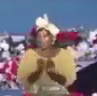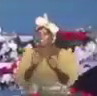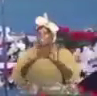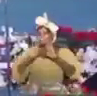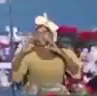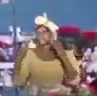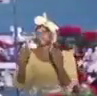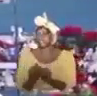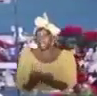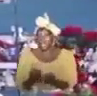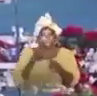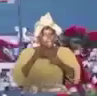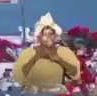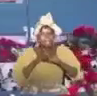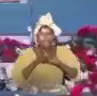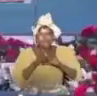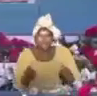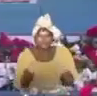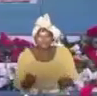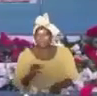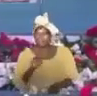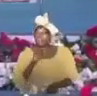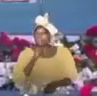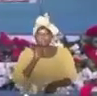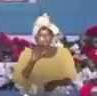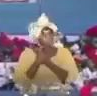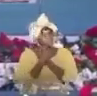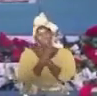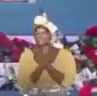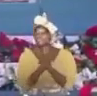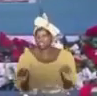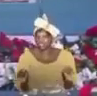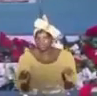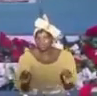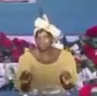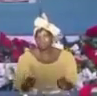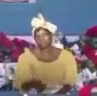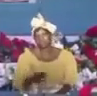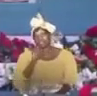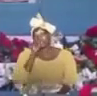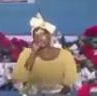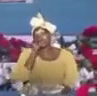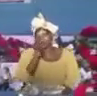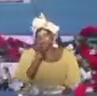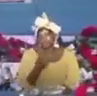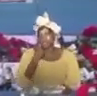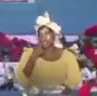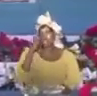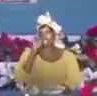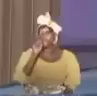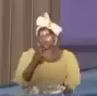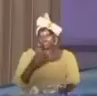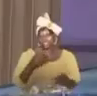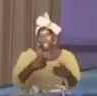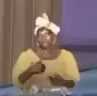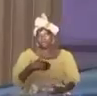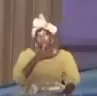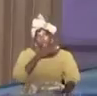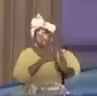do not in themselves translate to salvation. You must encounter the God of the